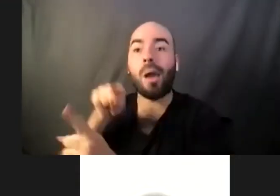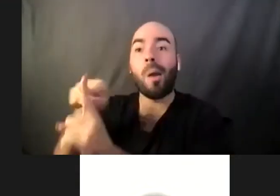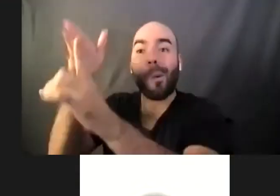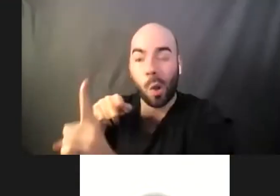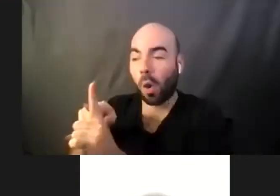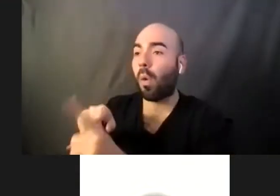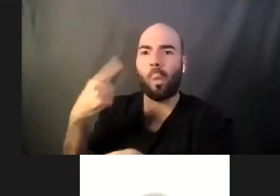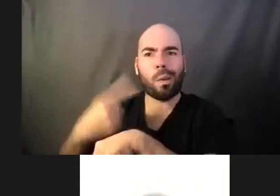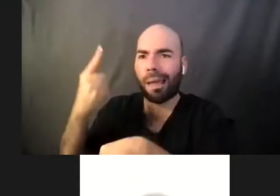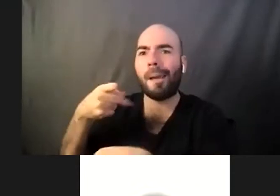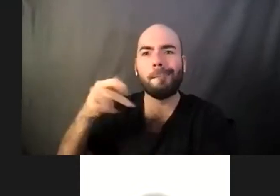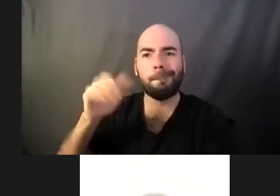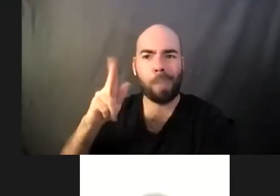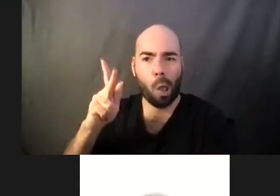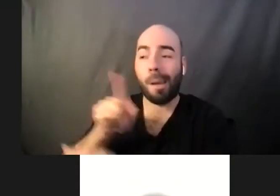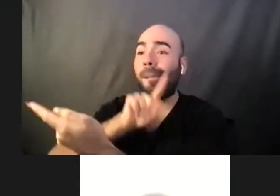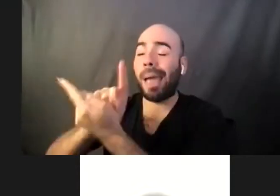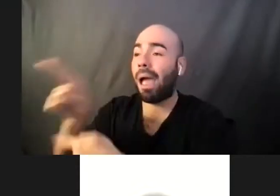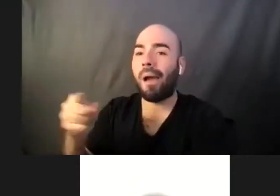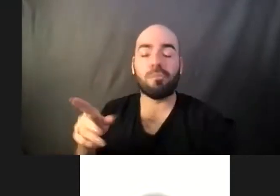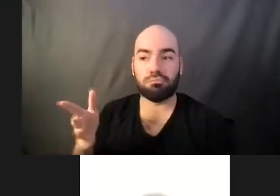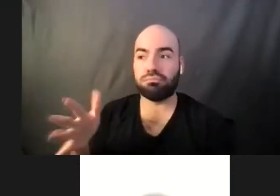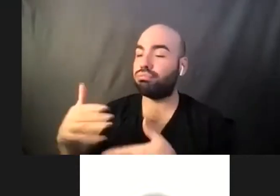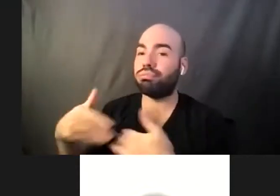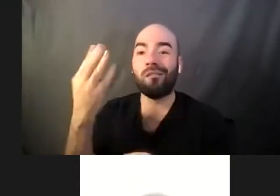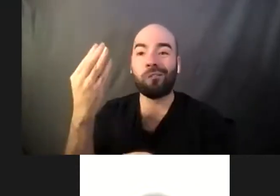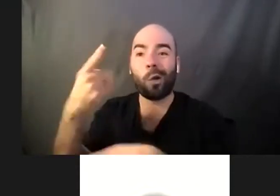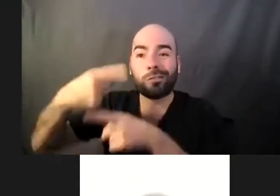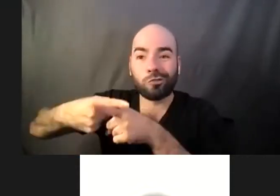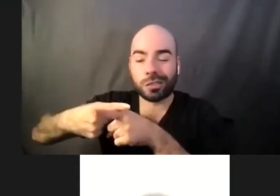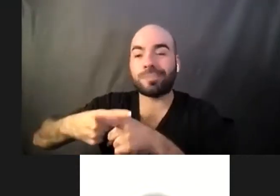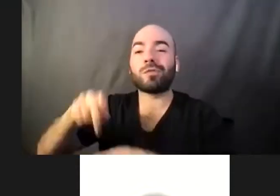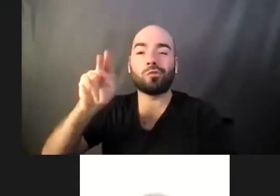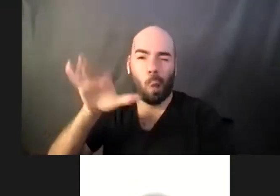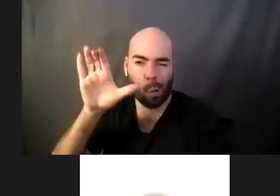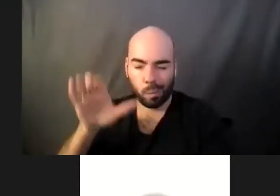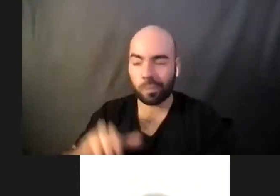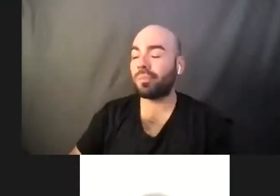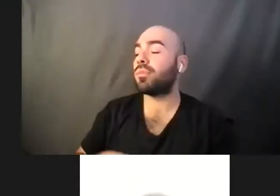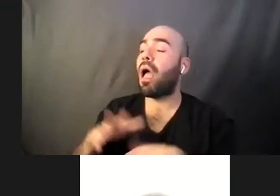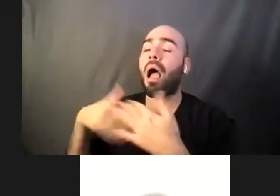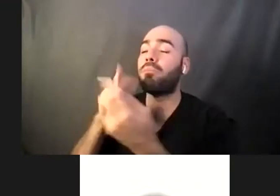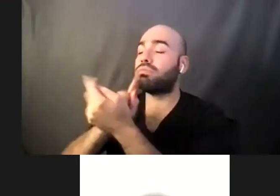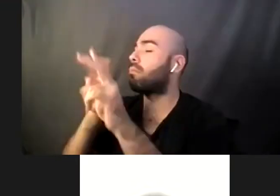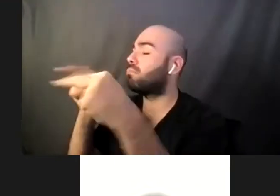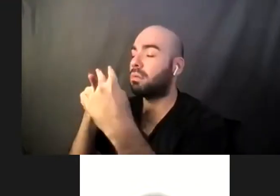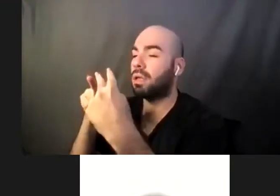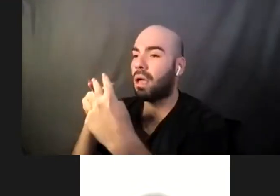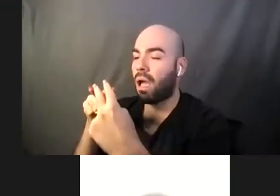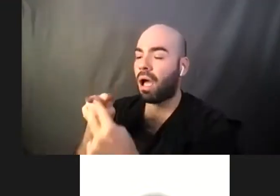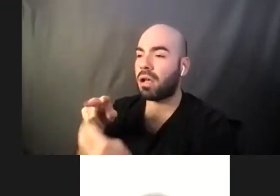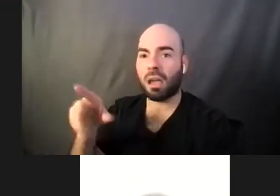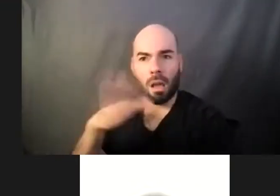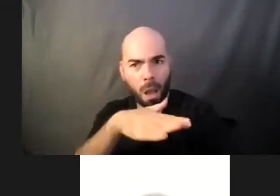day, 14th Street in New York, Union Square. And she stopped me and was like, hey, we're looking for Black people to go to New